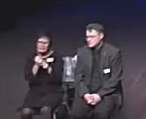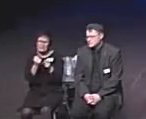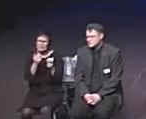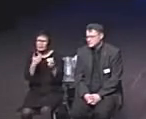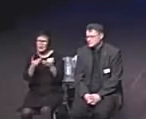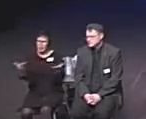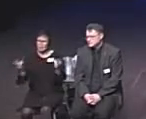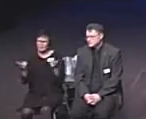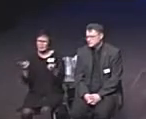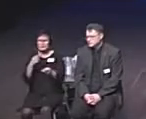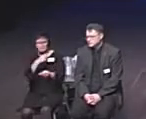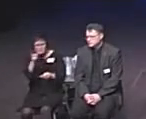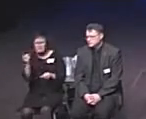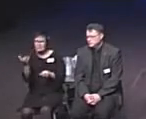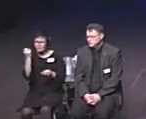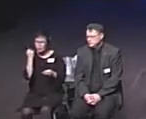way that you can do it